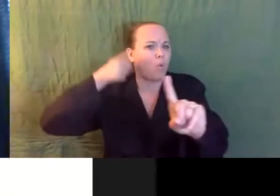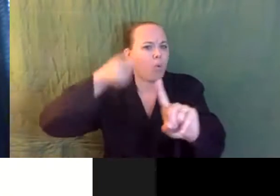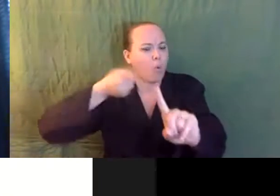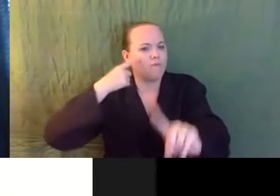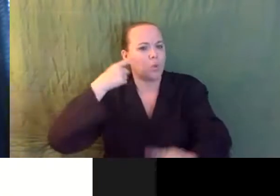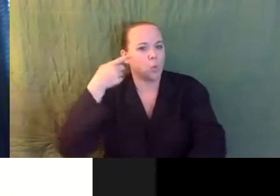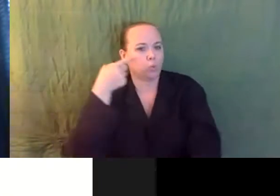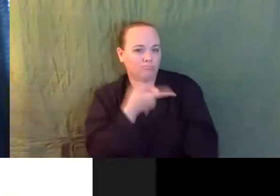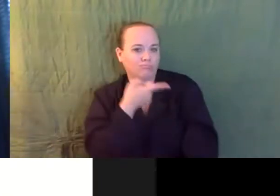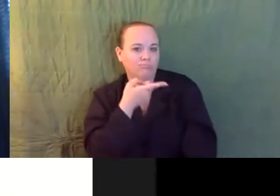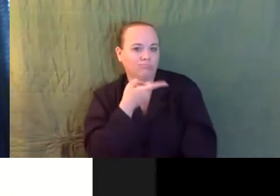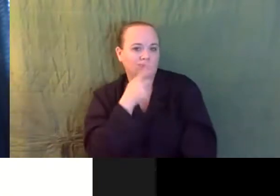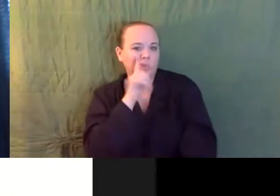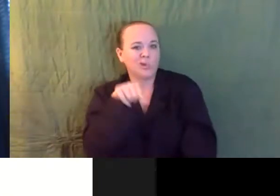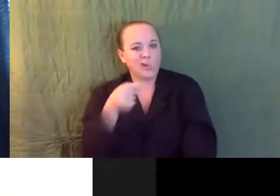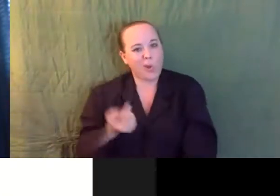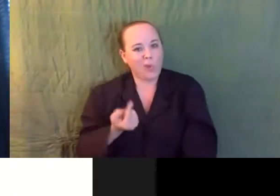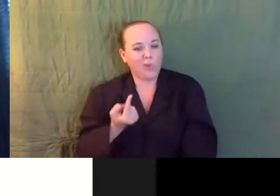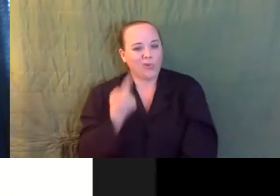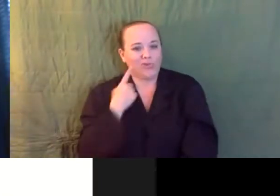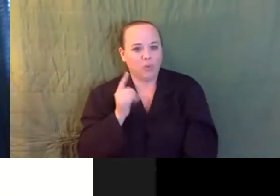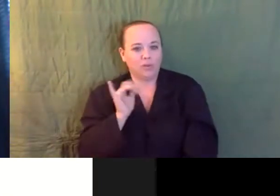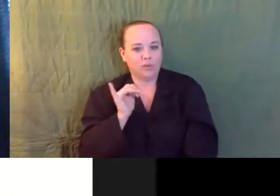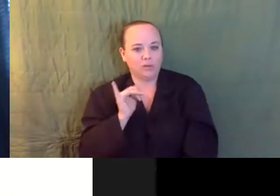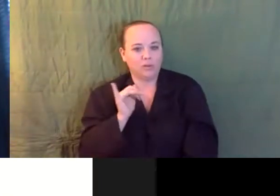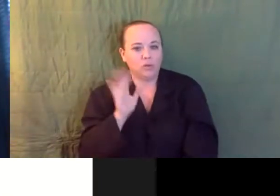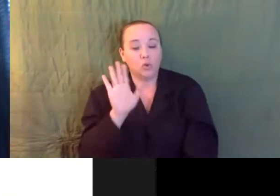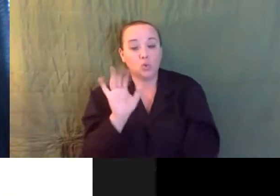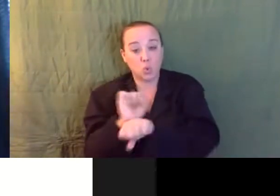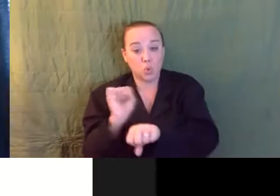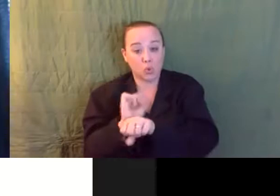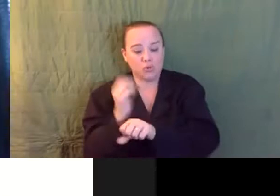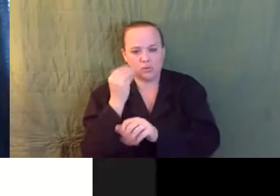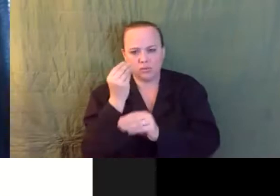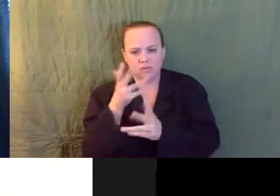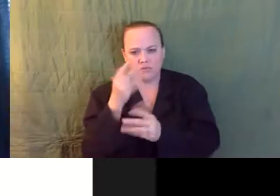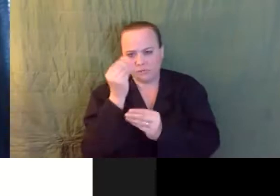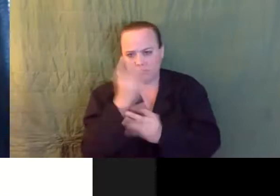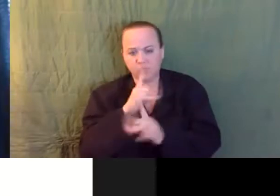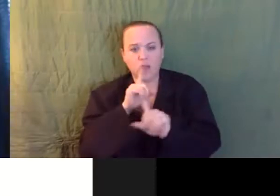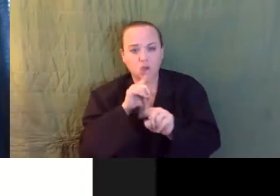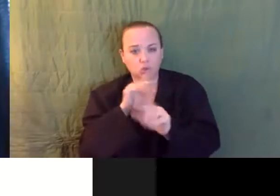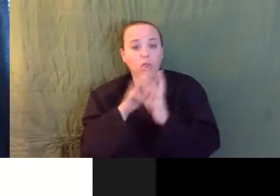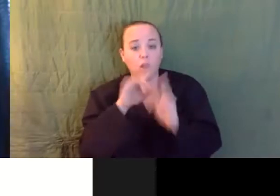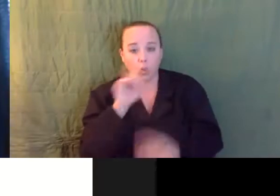Not just a little bit about your career. I know you answered a lot of